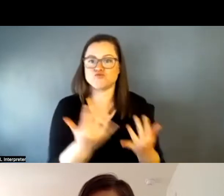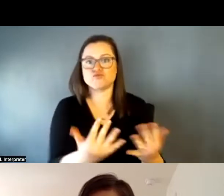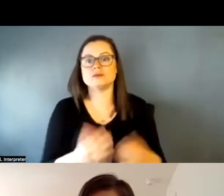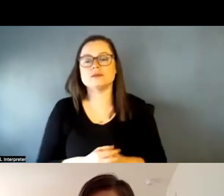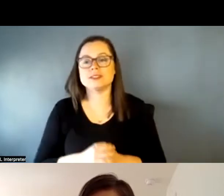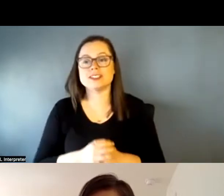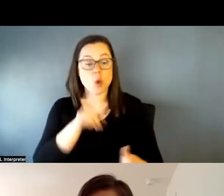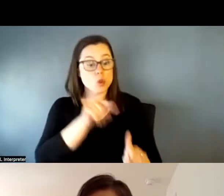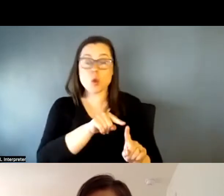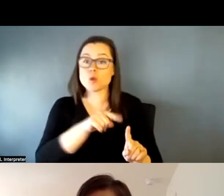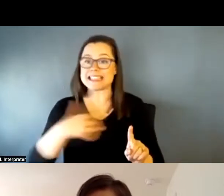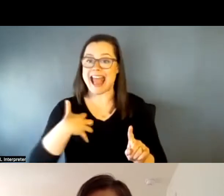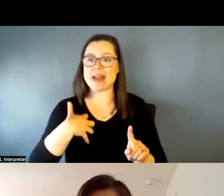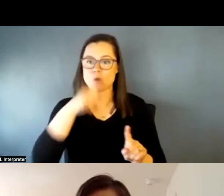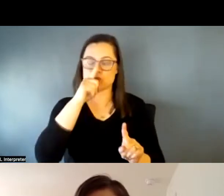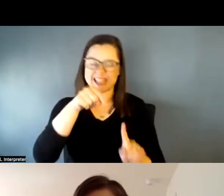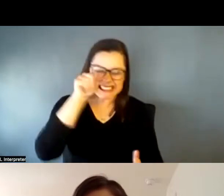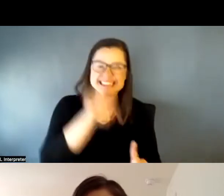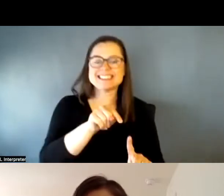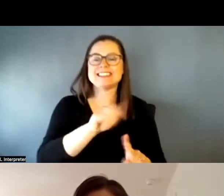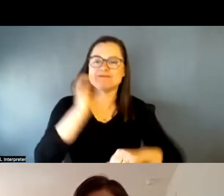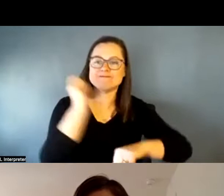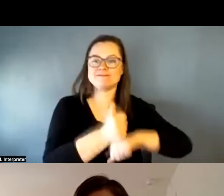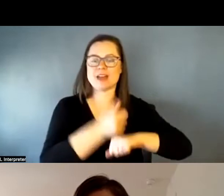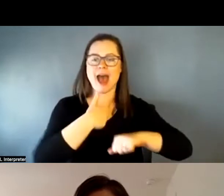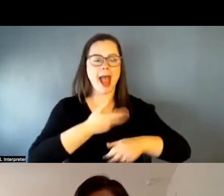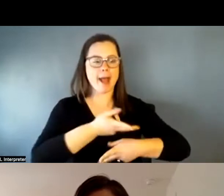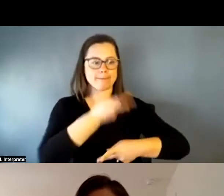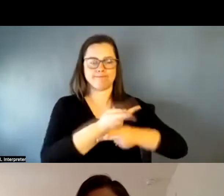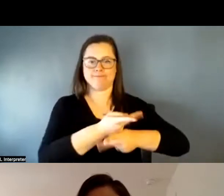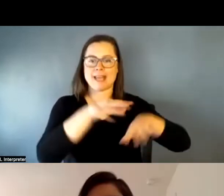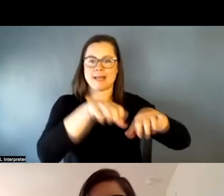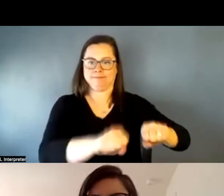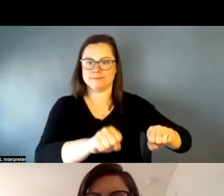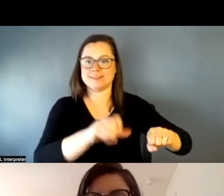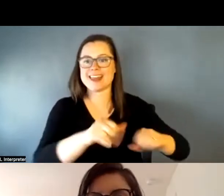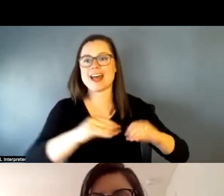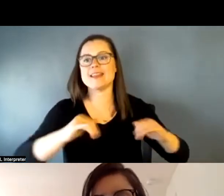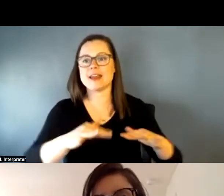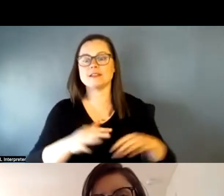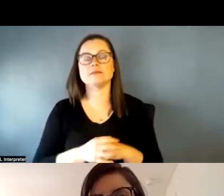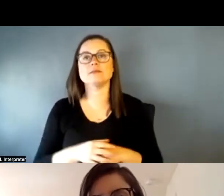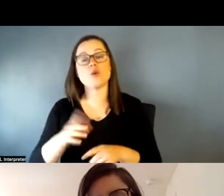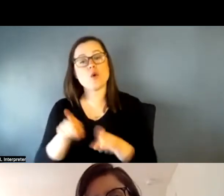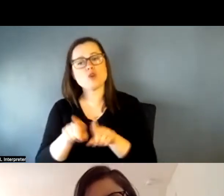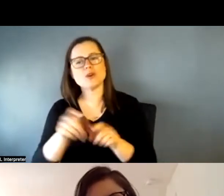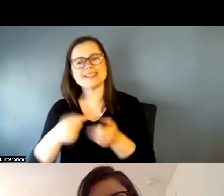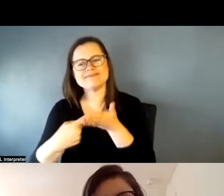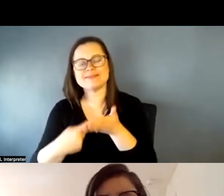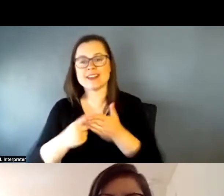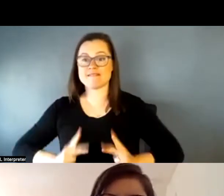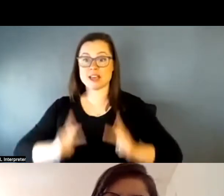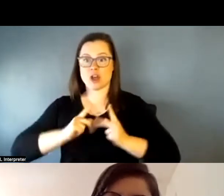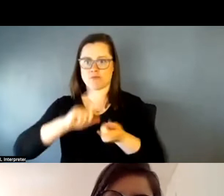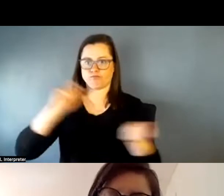their claim to owning land here. And we could also talk about the physical transformation of the land, but